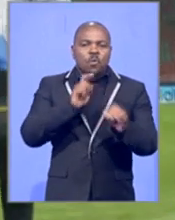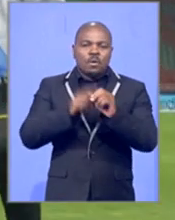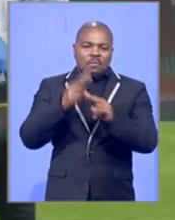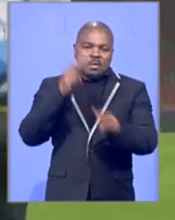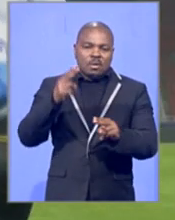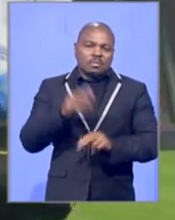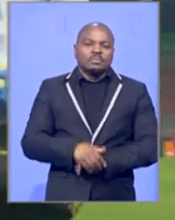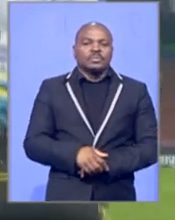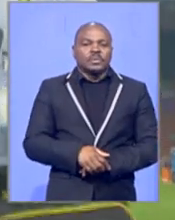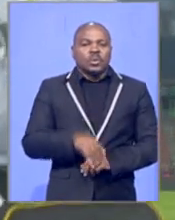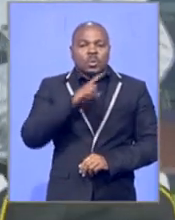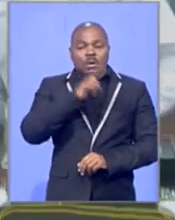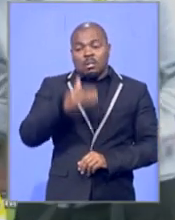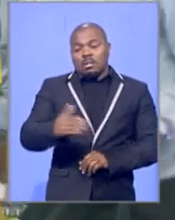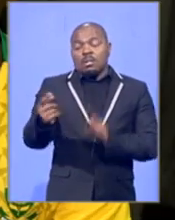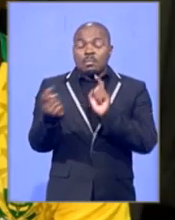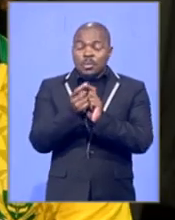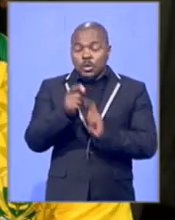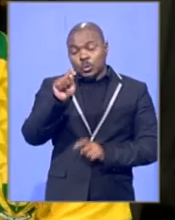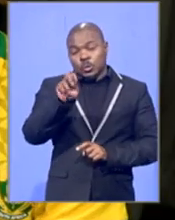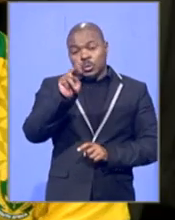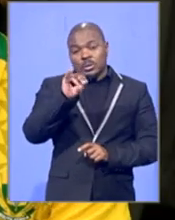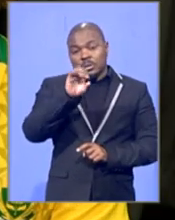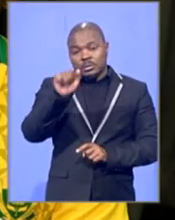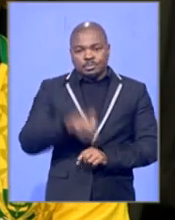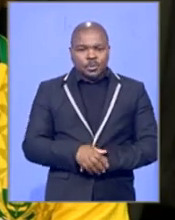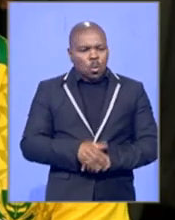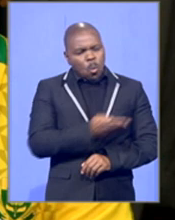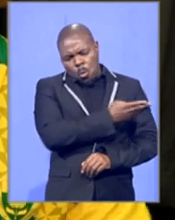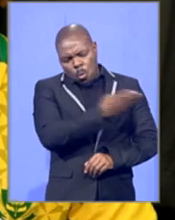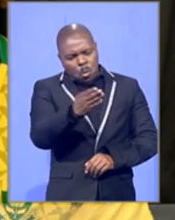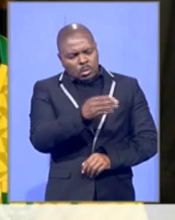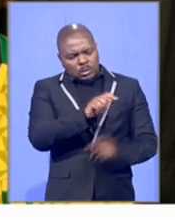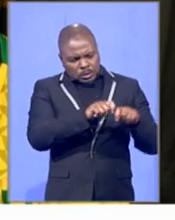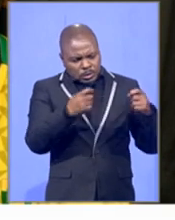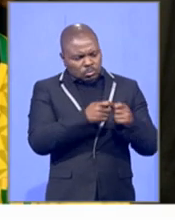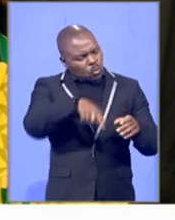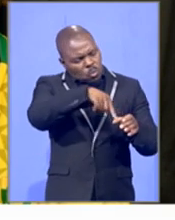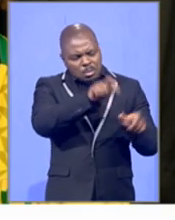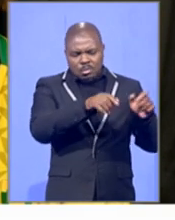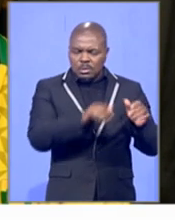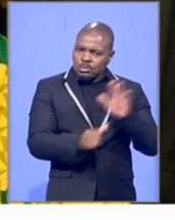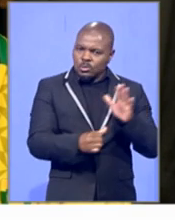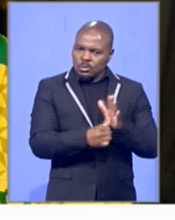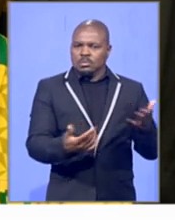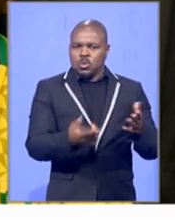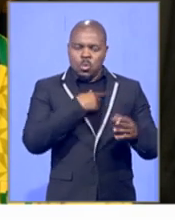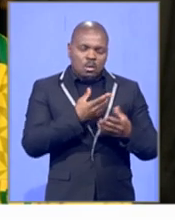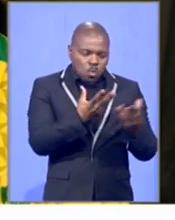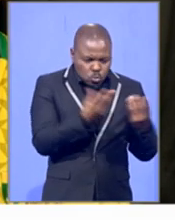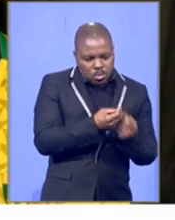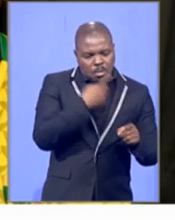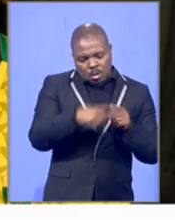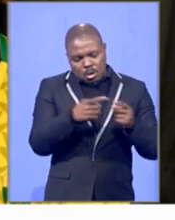le kgatlhano le Tunisia ka Labone yo re mo lebileng. Everyone that's here is important, number one. That's why we are a team. We play together, we play for each